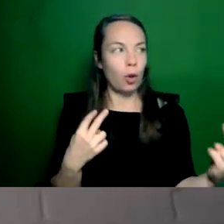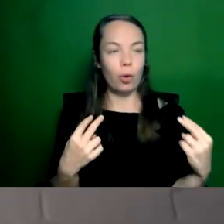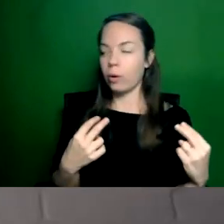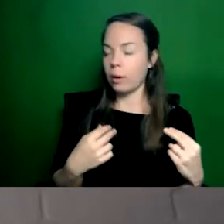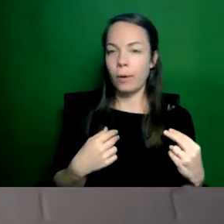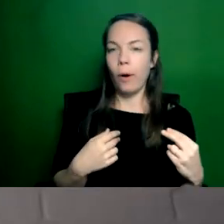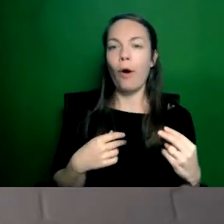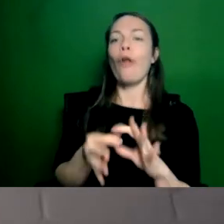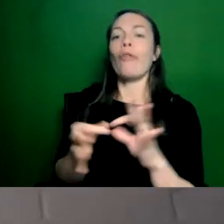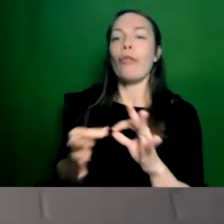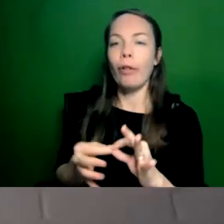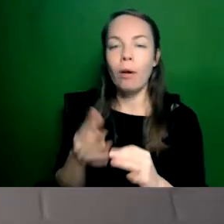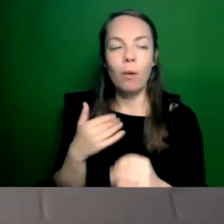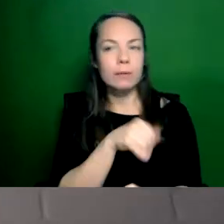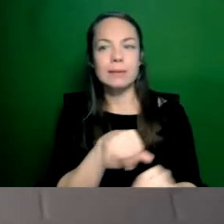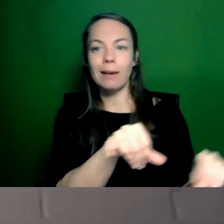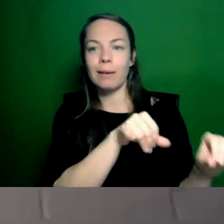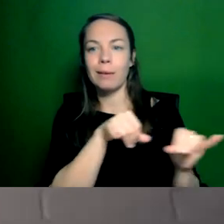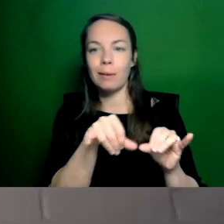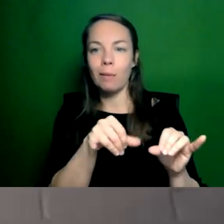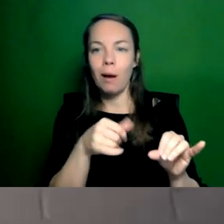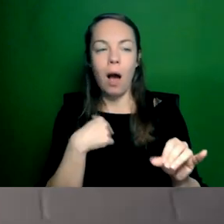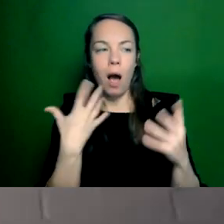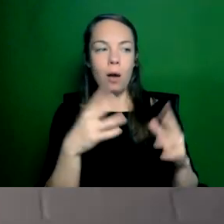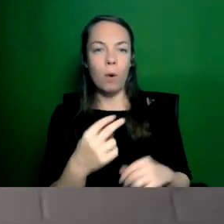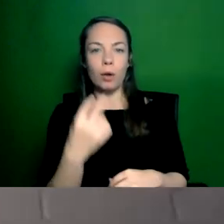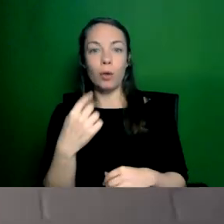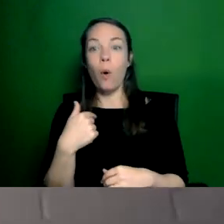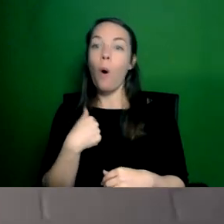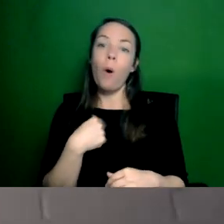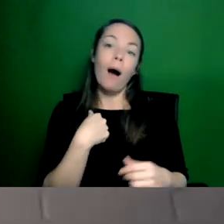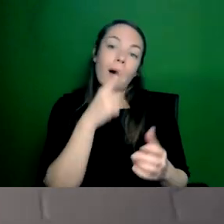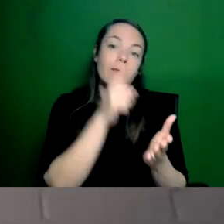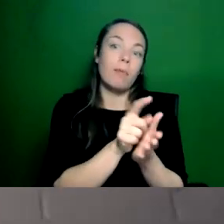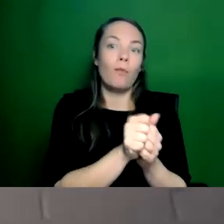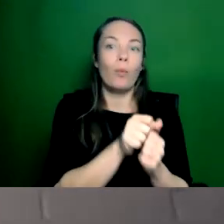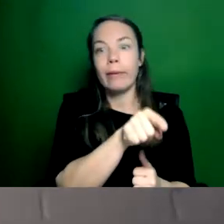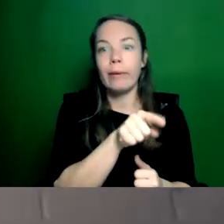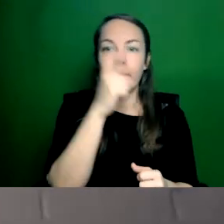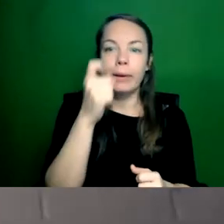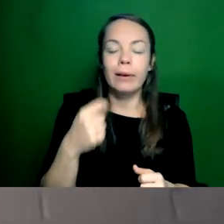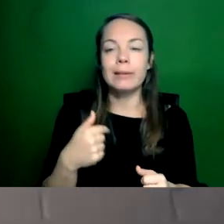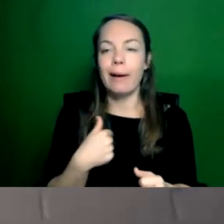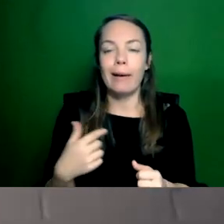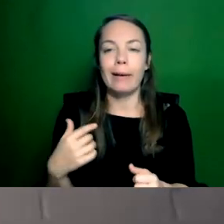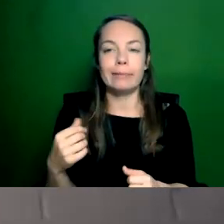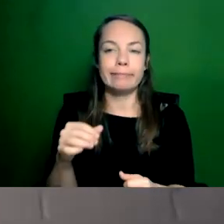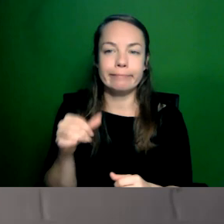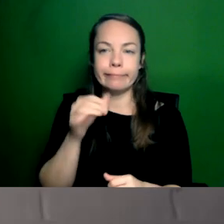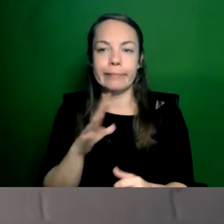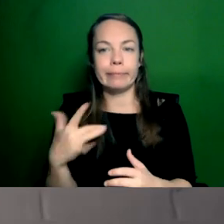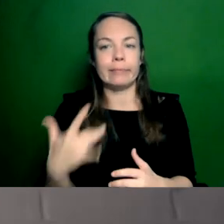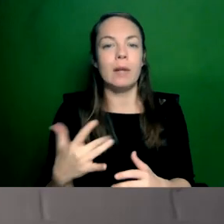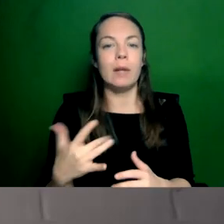is what everybody else is doing. And I don't want to be looked at as like, oh, I'm in love with Jesse because I'm defending, you know. It's just, Jesse, I'm not using